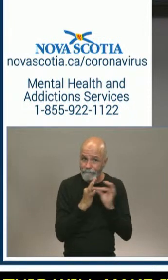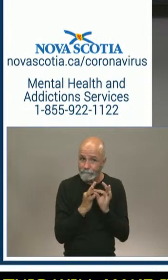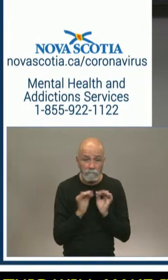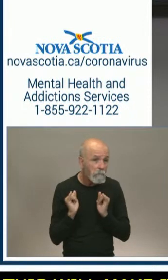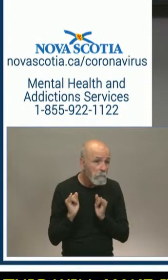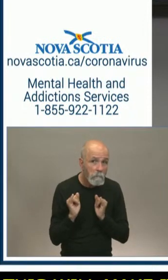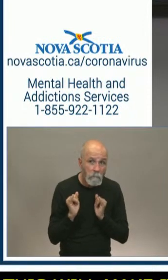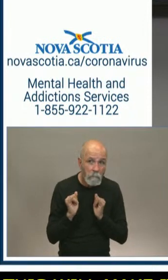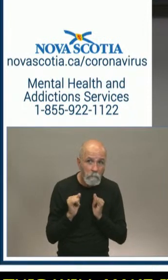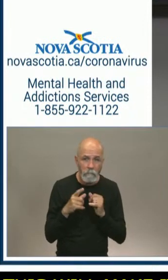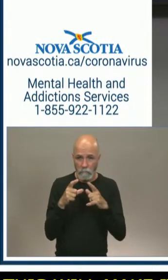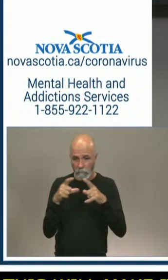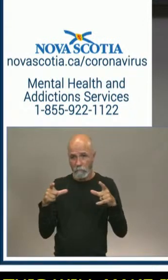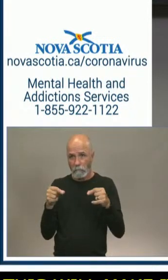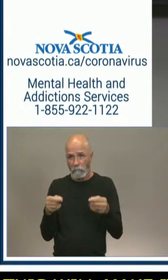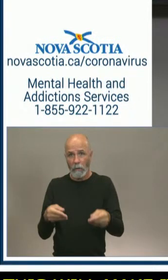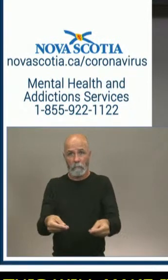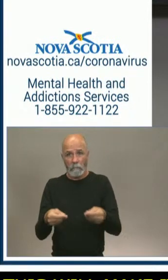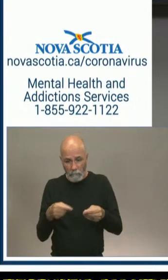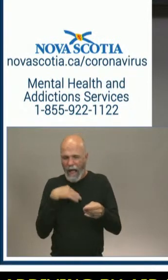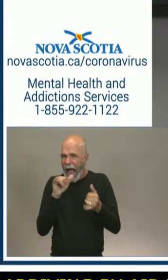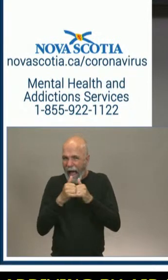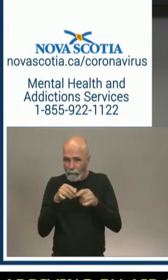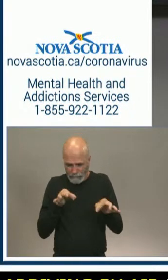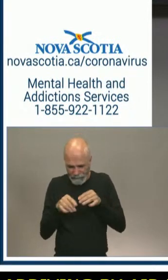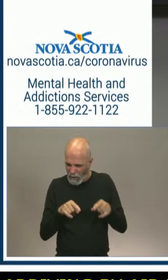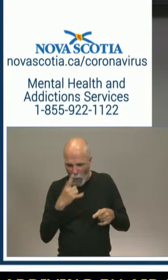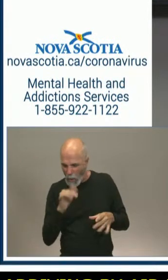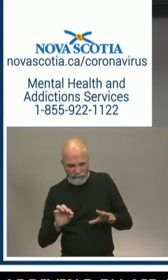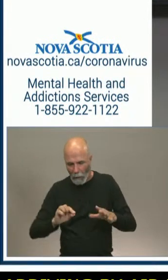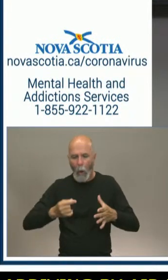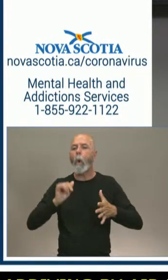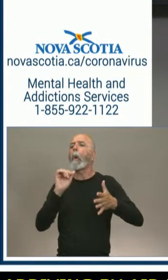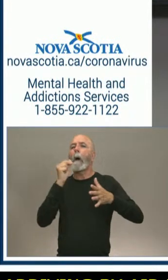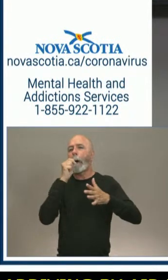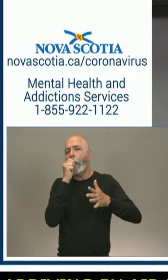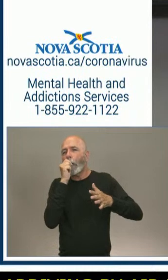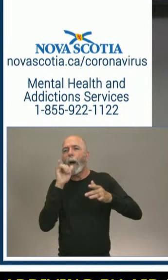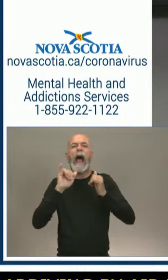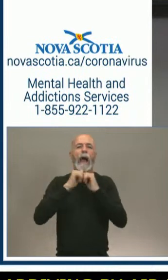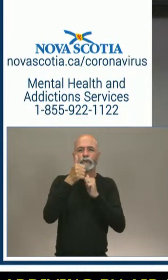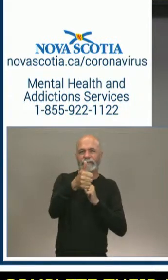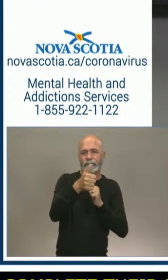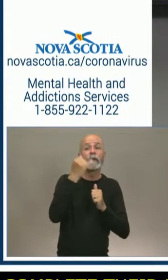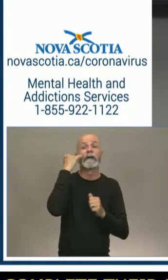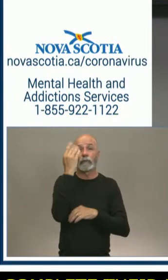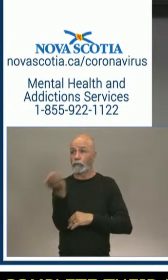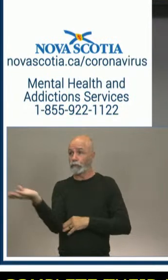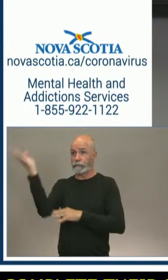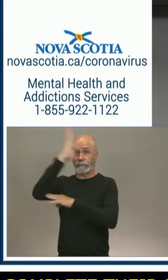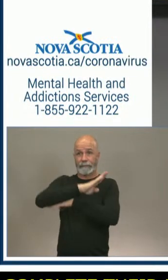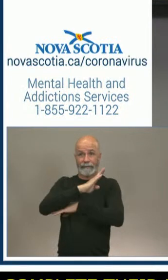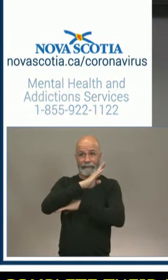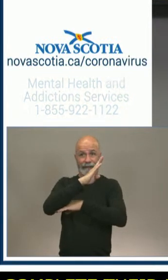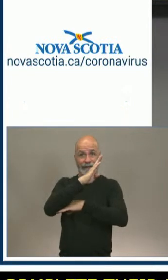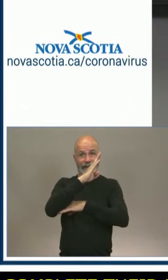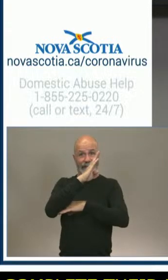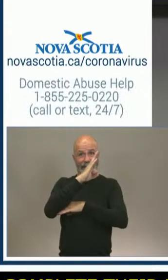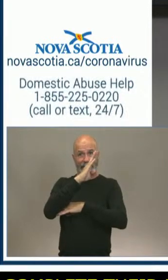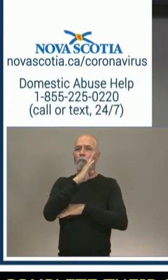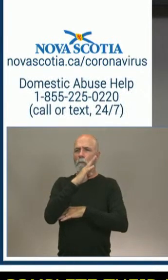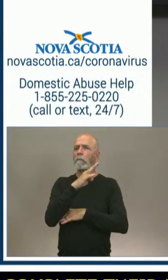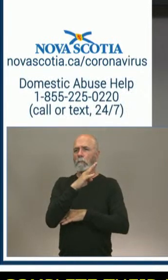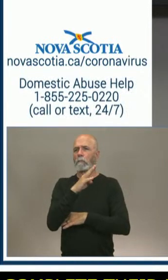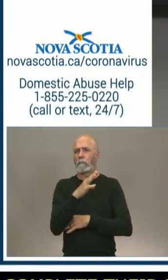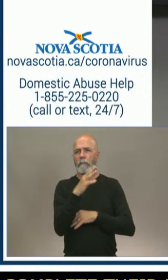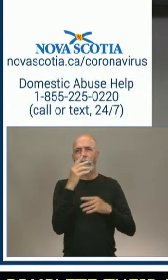kit and instructions on how to complete their test. If they arrive during the day, they will do their swab on site, and Nova Scotia Health will have